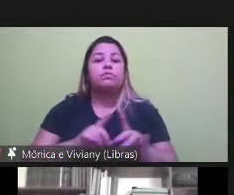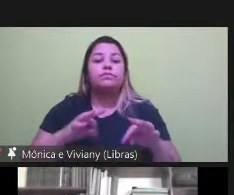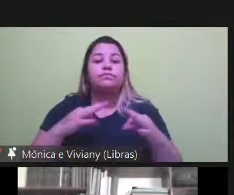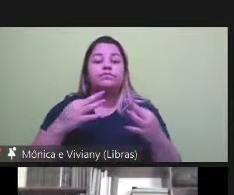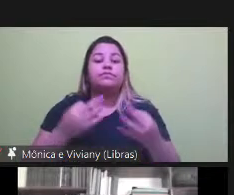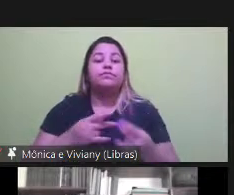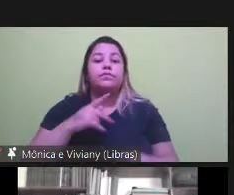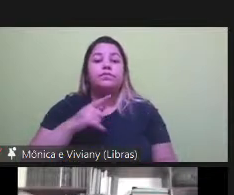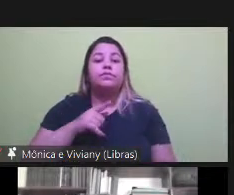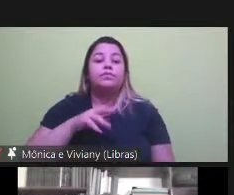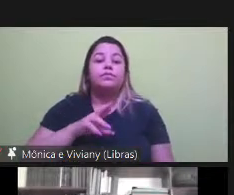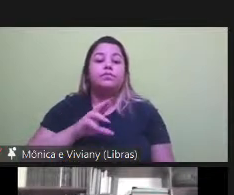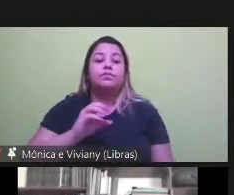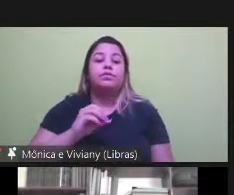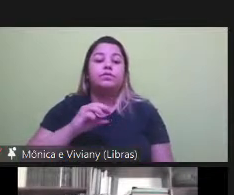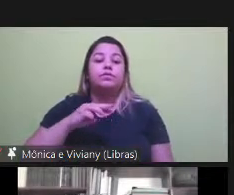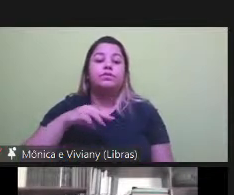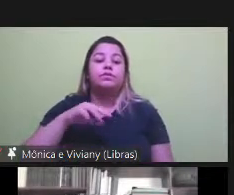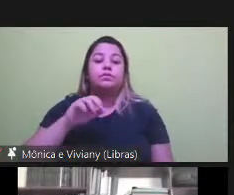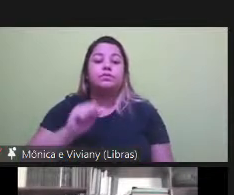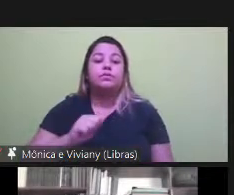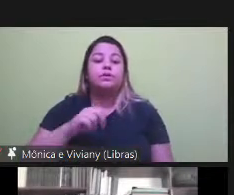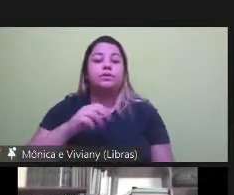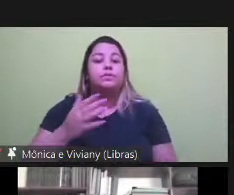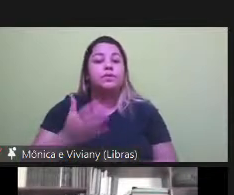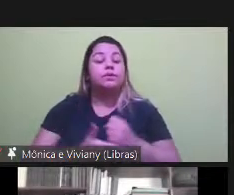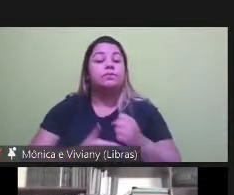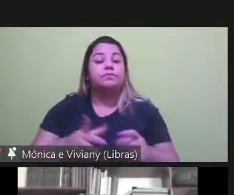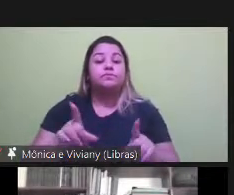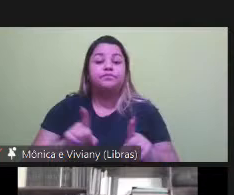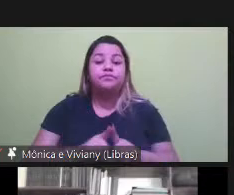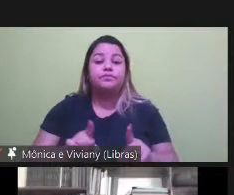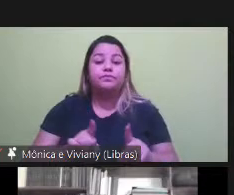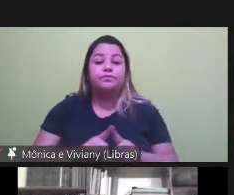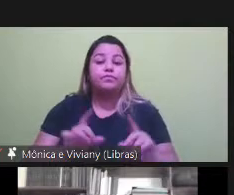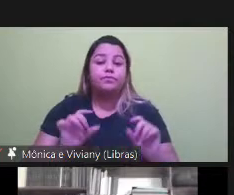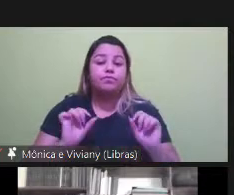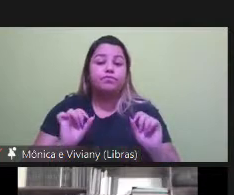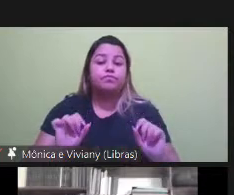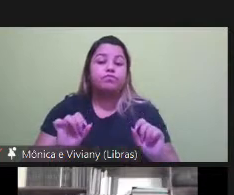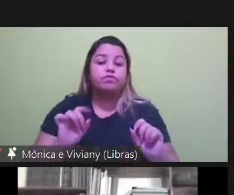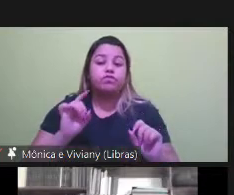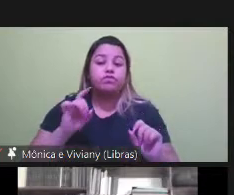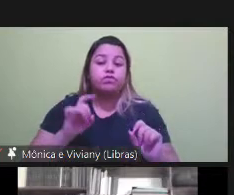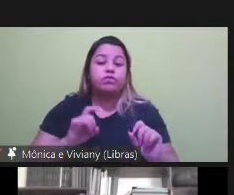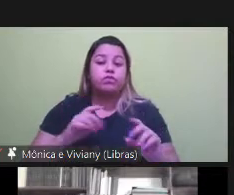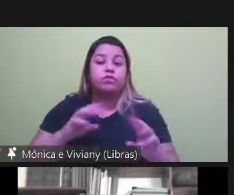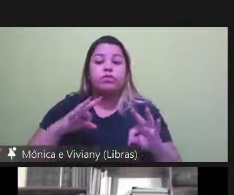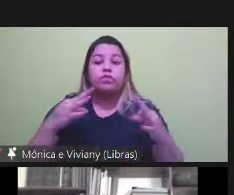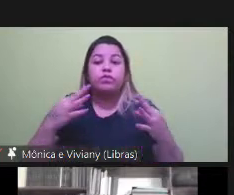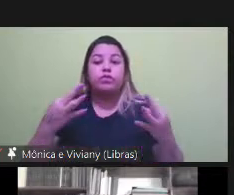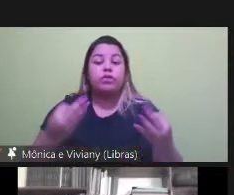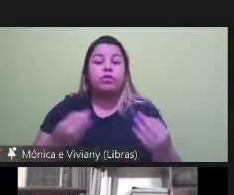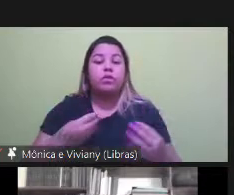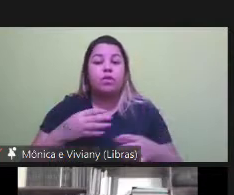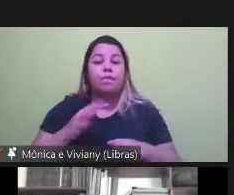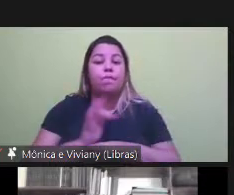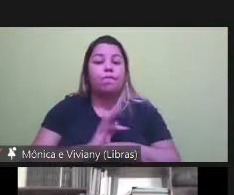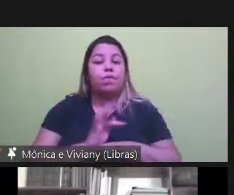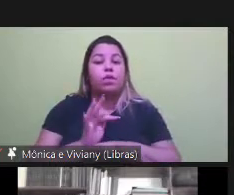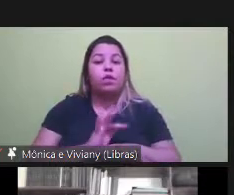are professionals that are dynamic and they coordinate all of the activity. And it's also important,